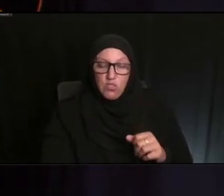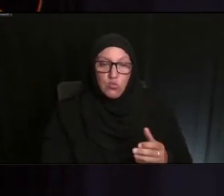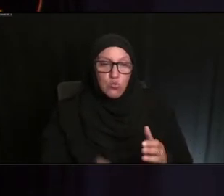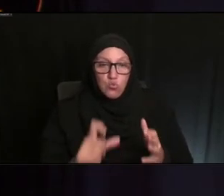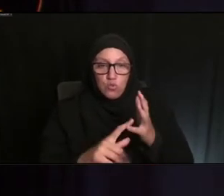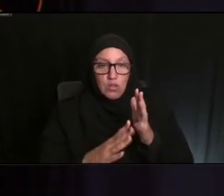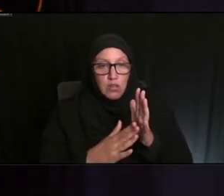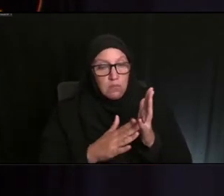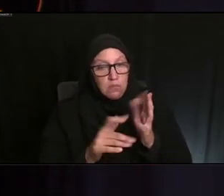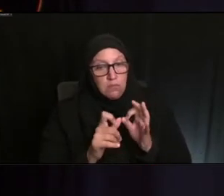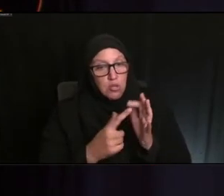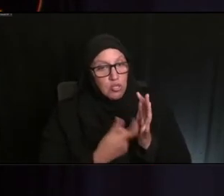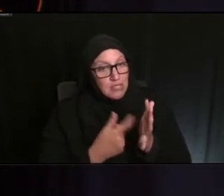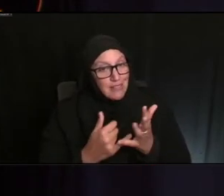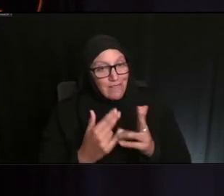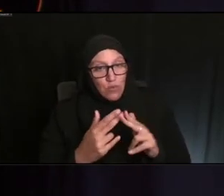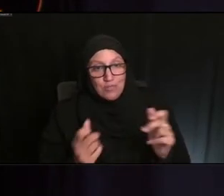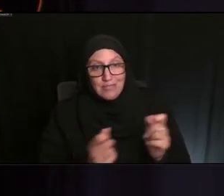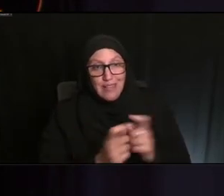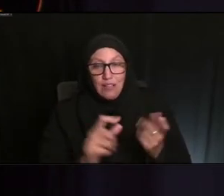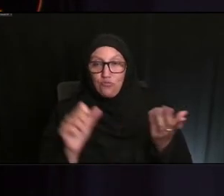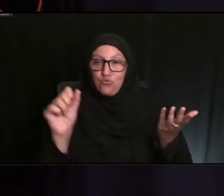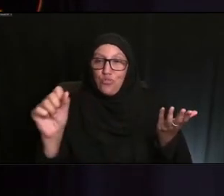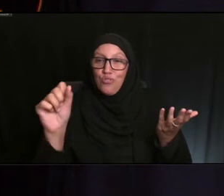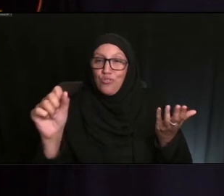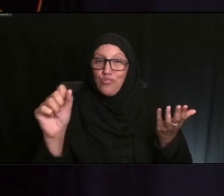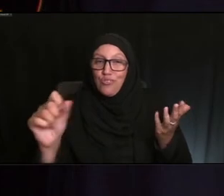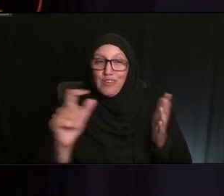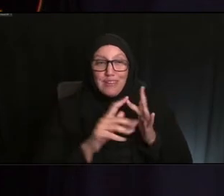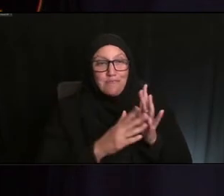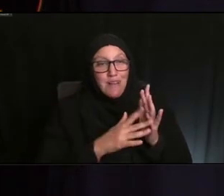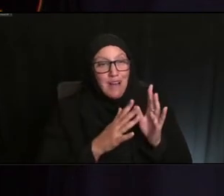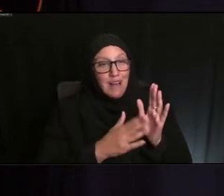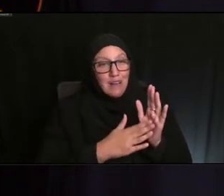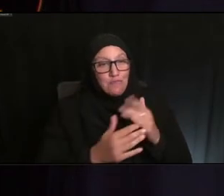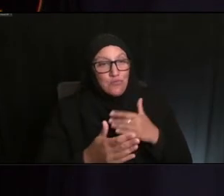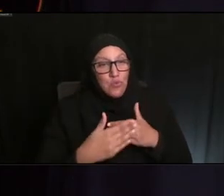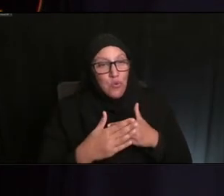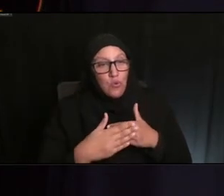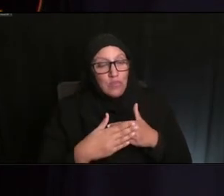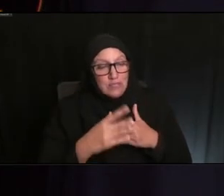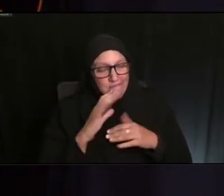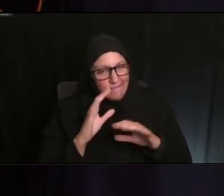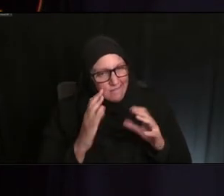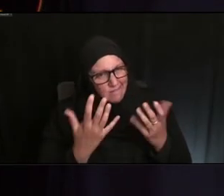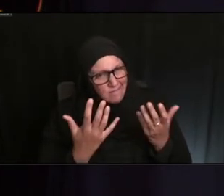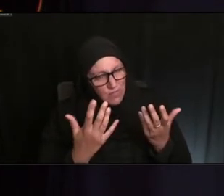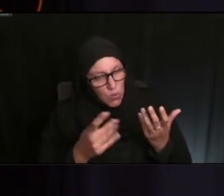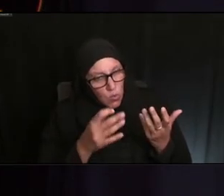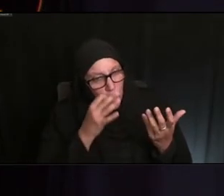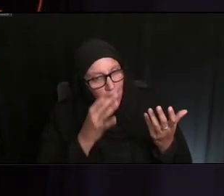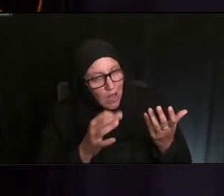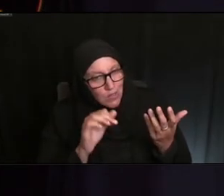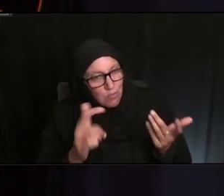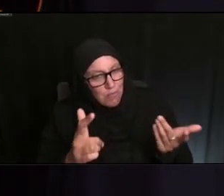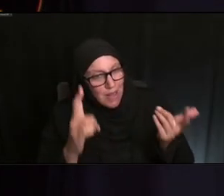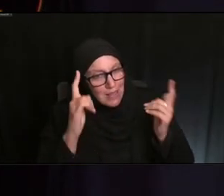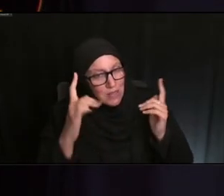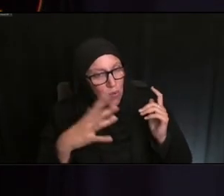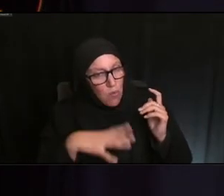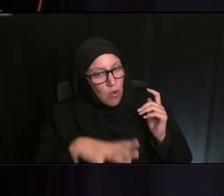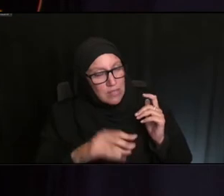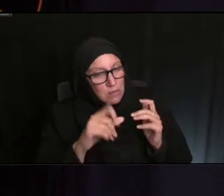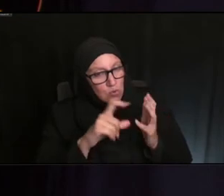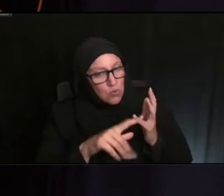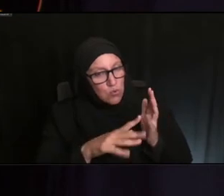for sale. Went to the imam's door. The servant of the imam came in. He said, you know, would your master want some cucumbers? And the